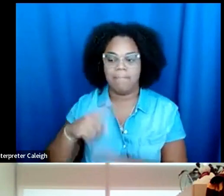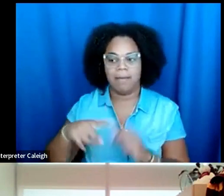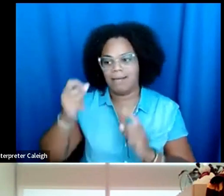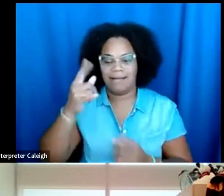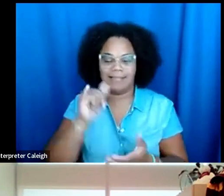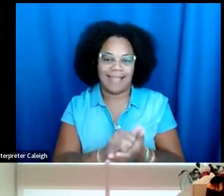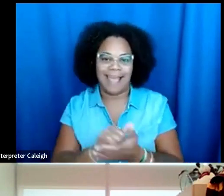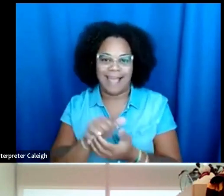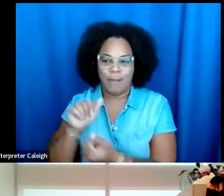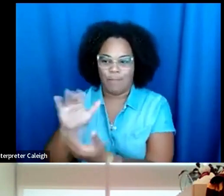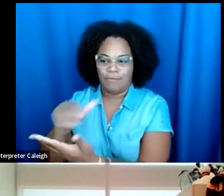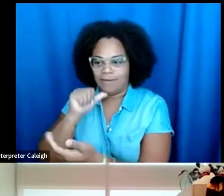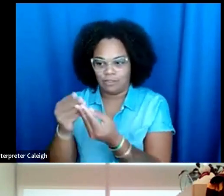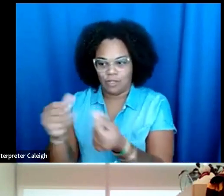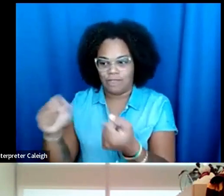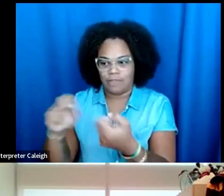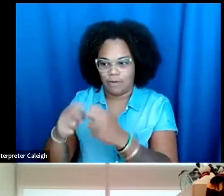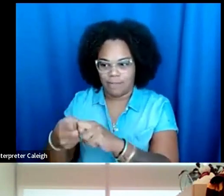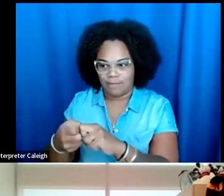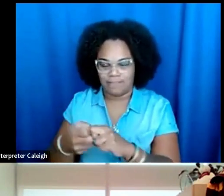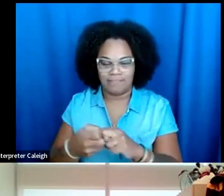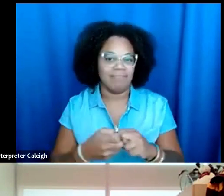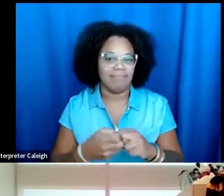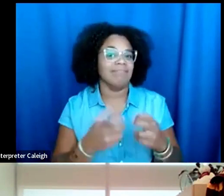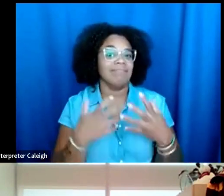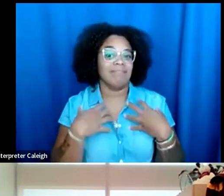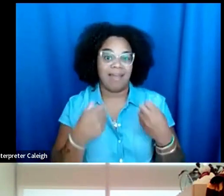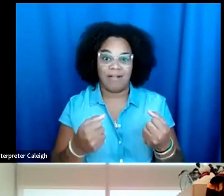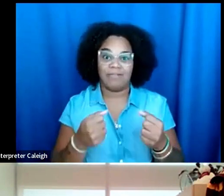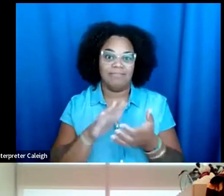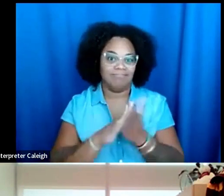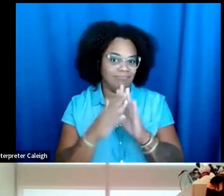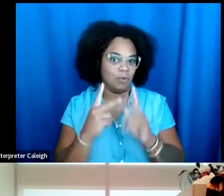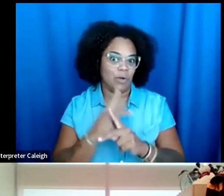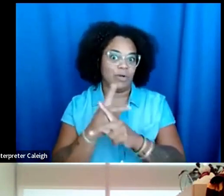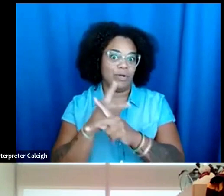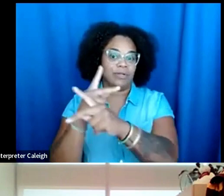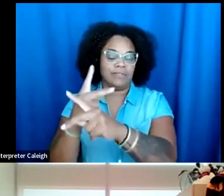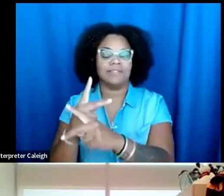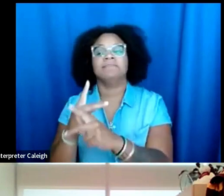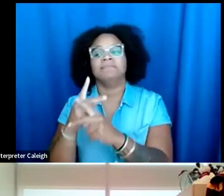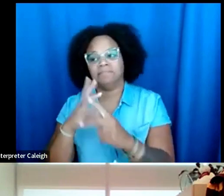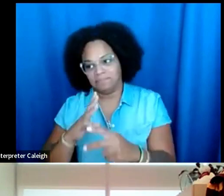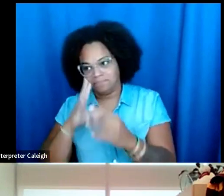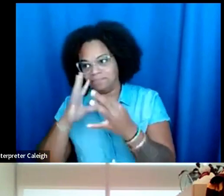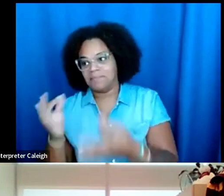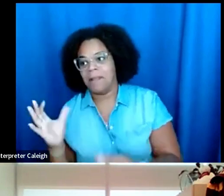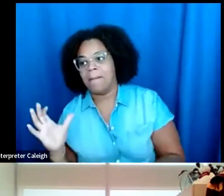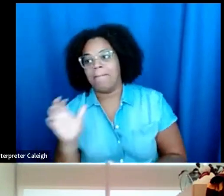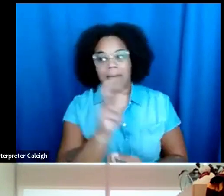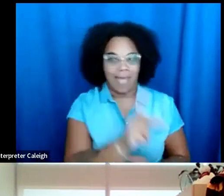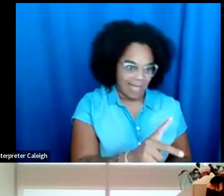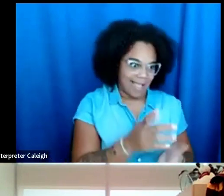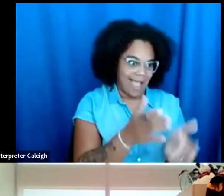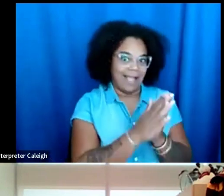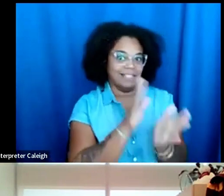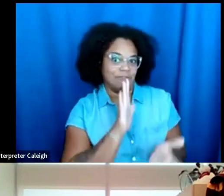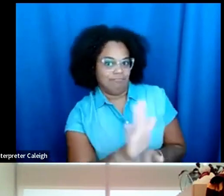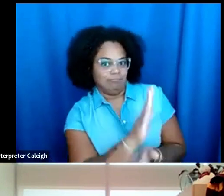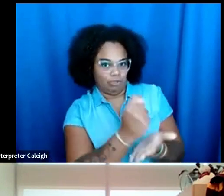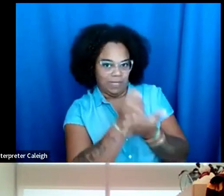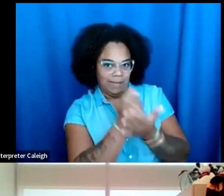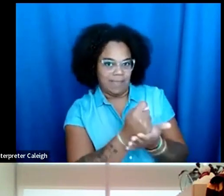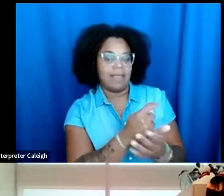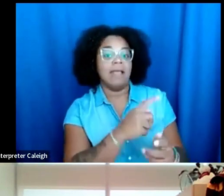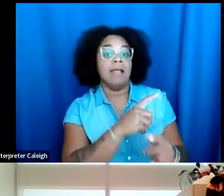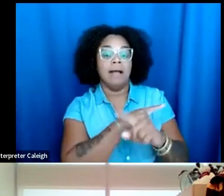things continued to get worse, I ended up going back and seeking treatment, but more on my terms. And so